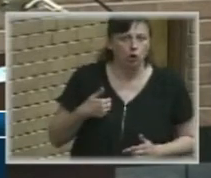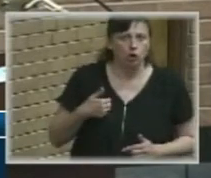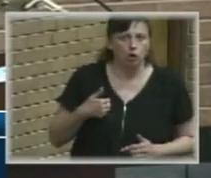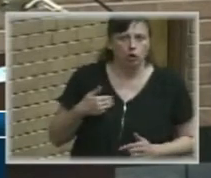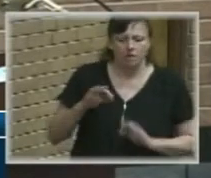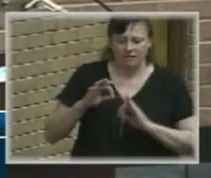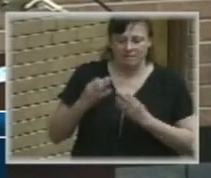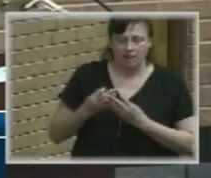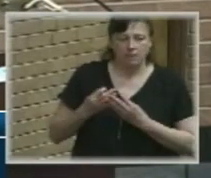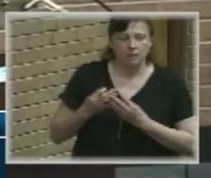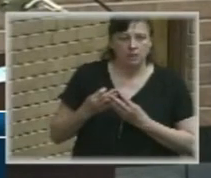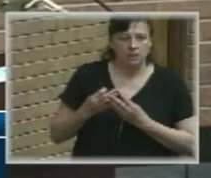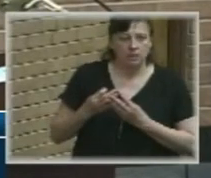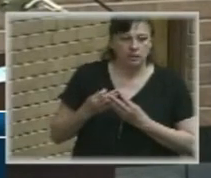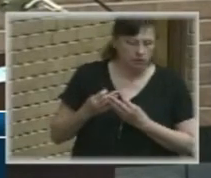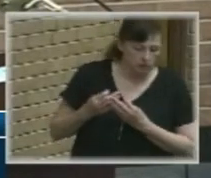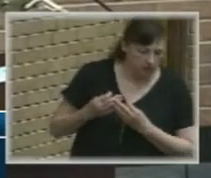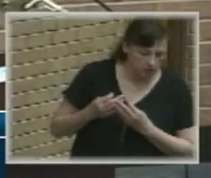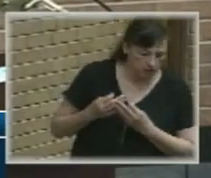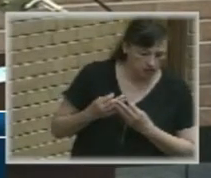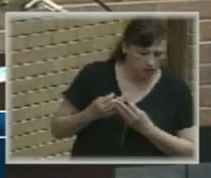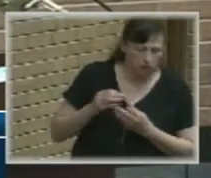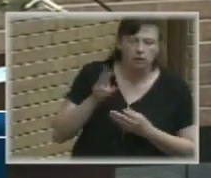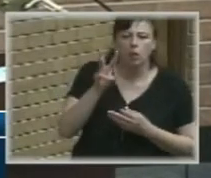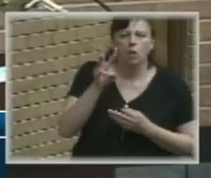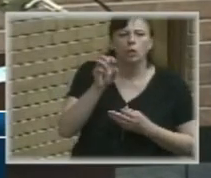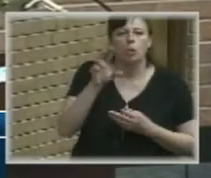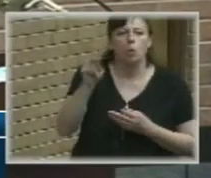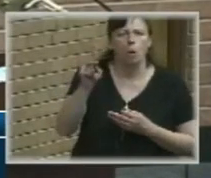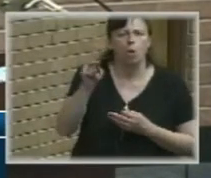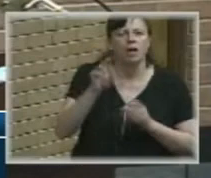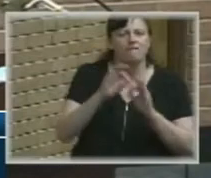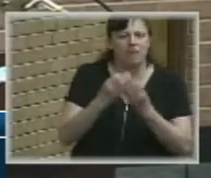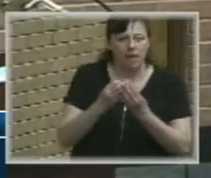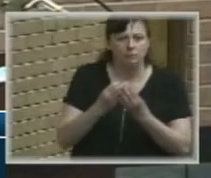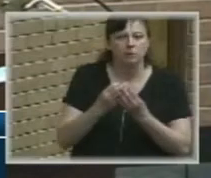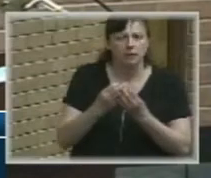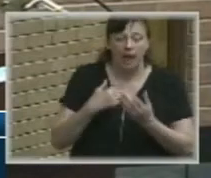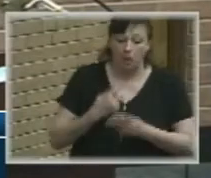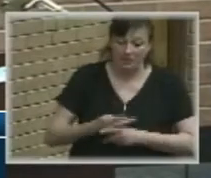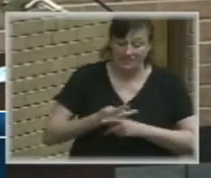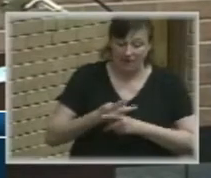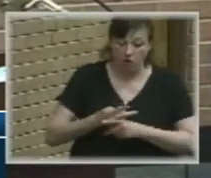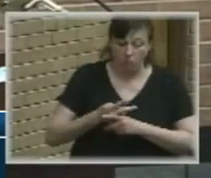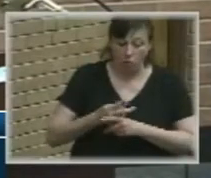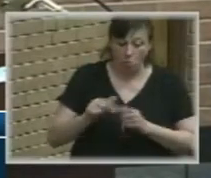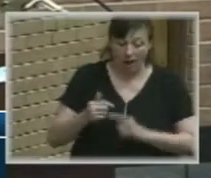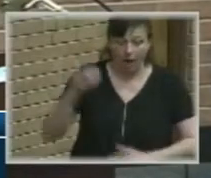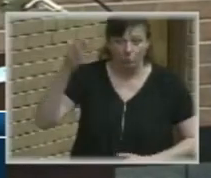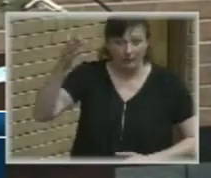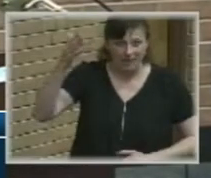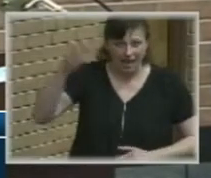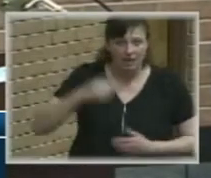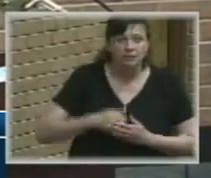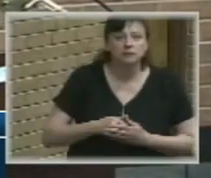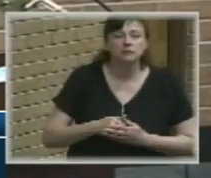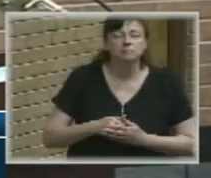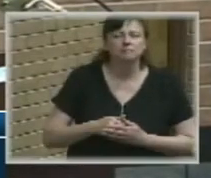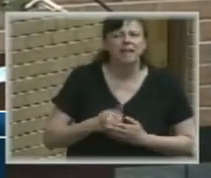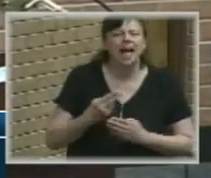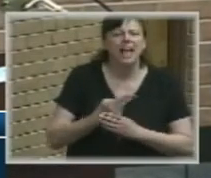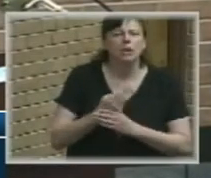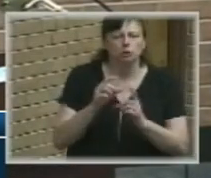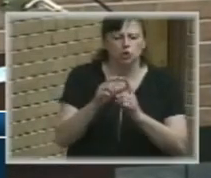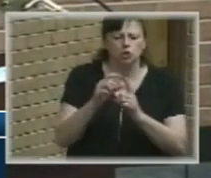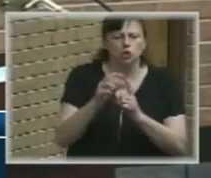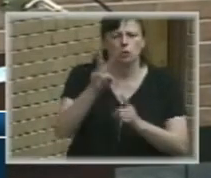family. I think it was Brendan Wolk, I can't remember. But I was very careful when I presented my things I did often use the term Wolk Plaza because that's